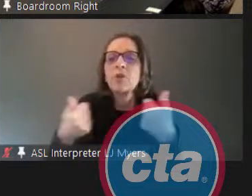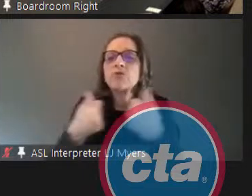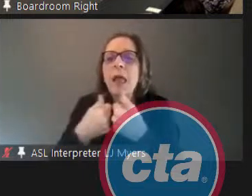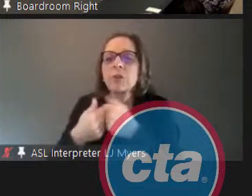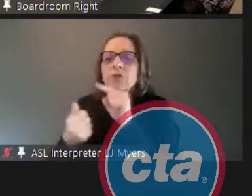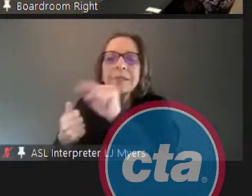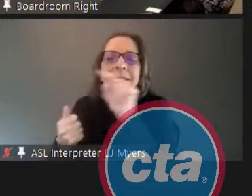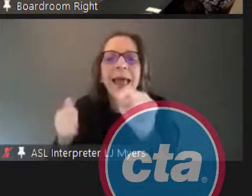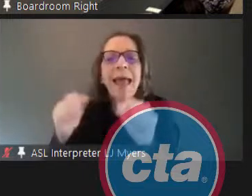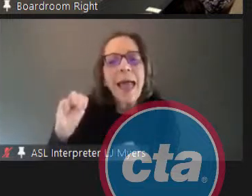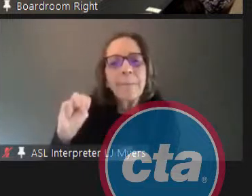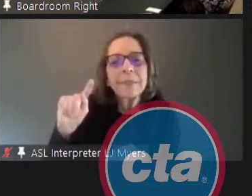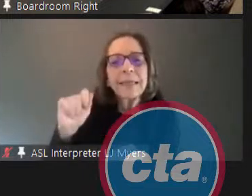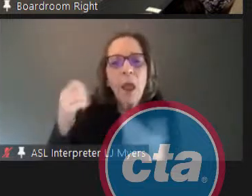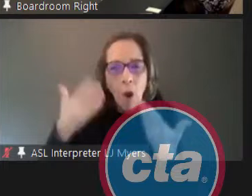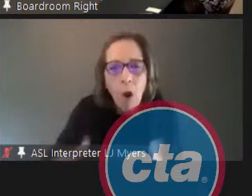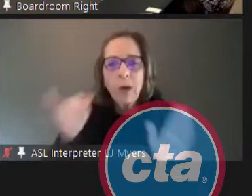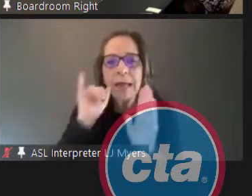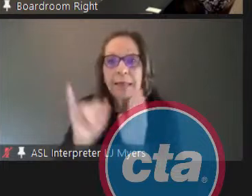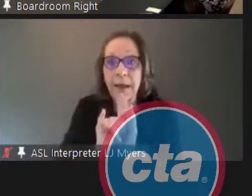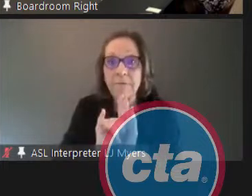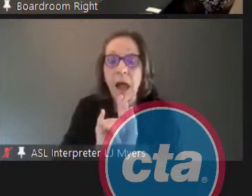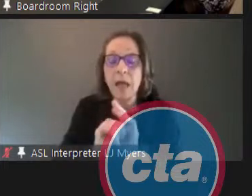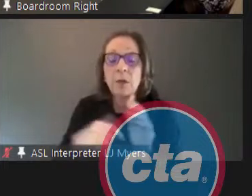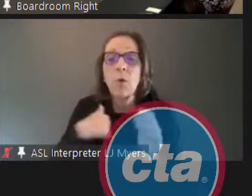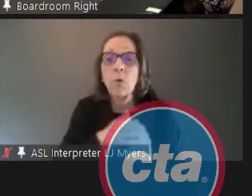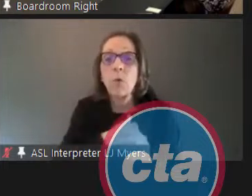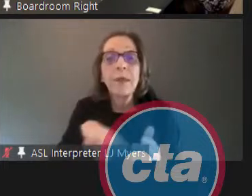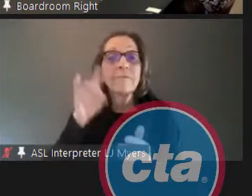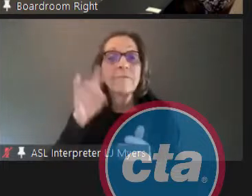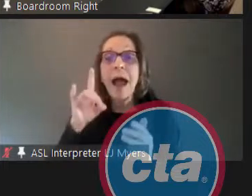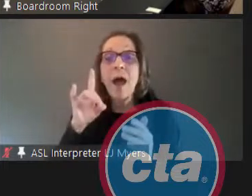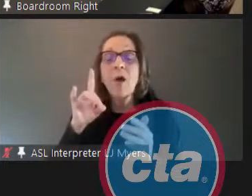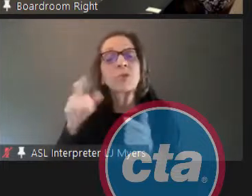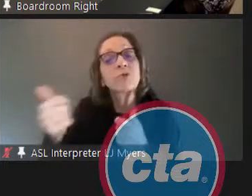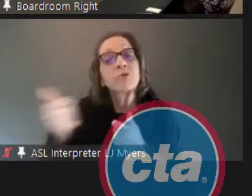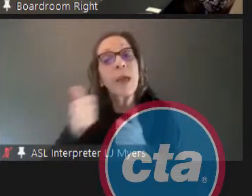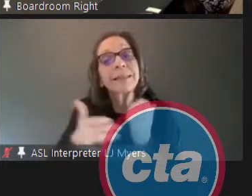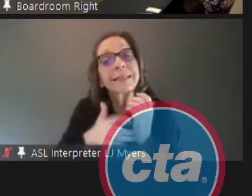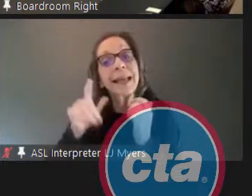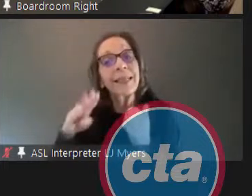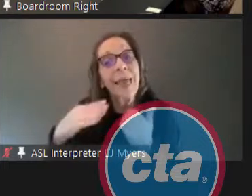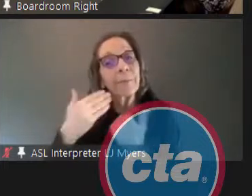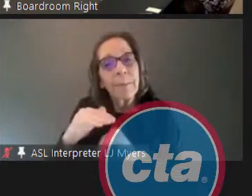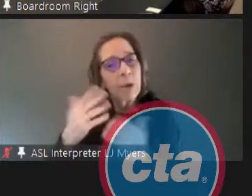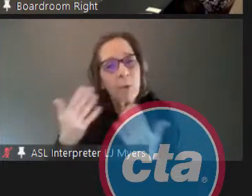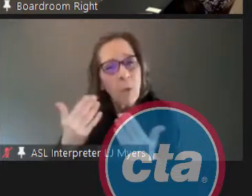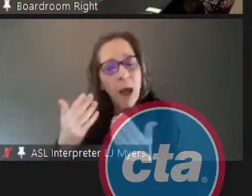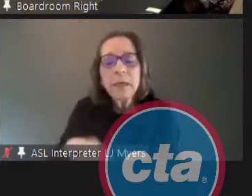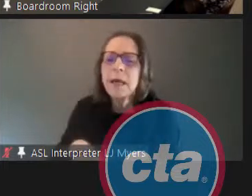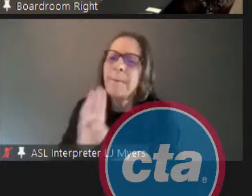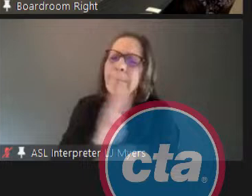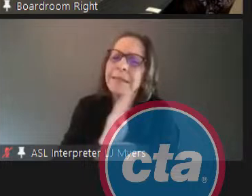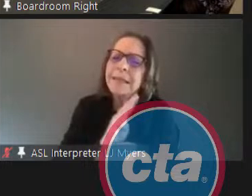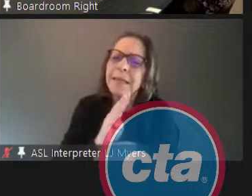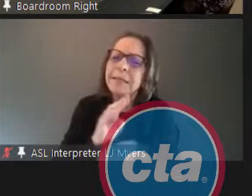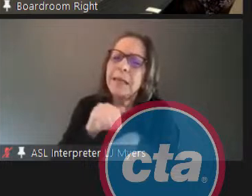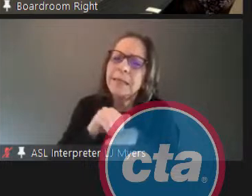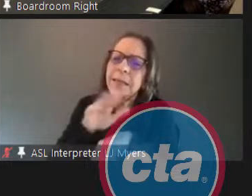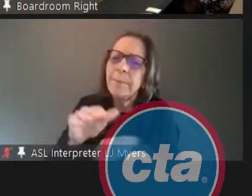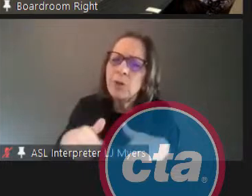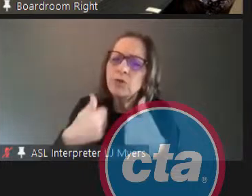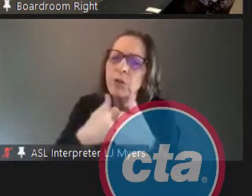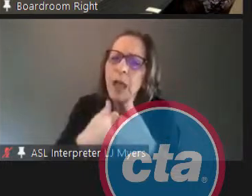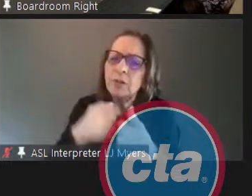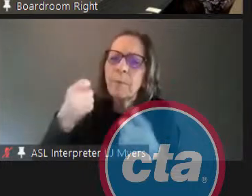identified. The limitations that we found with the Transit Tech Lab is in order for a company to submit to a challenge, they have to